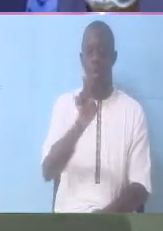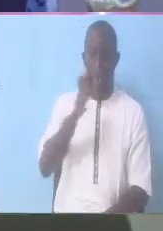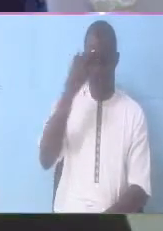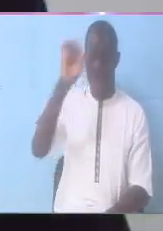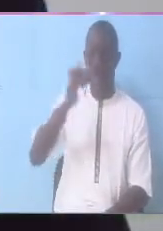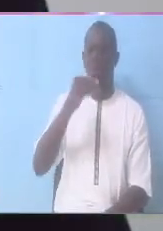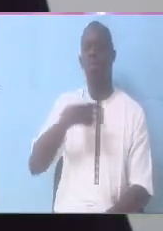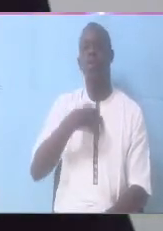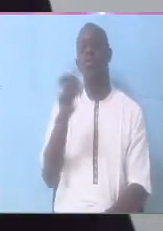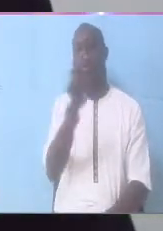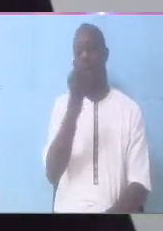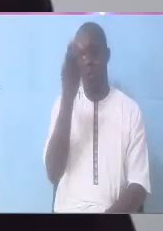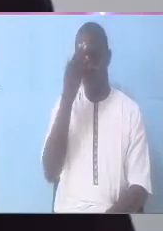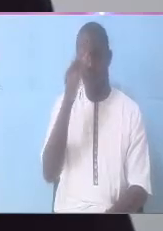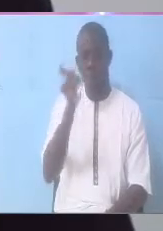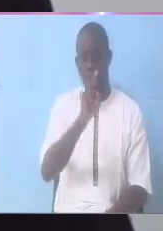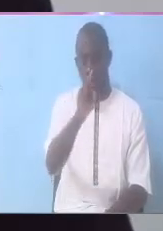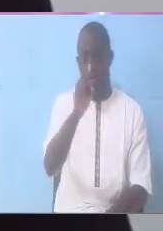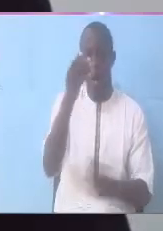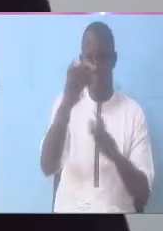believe.